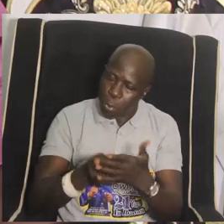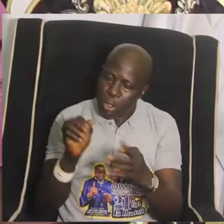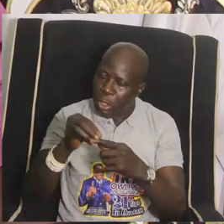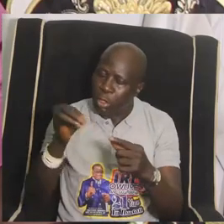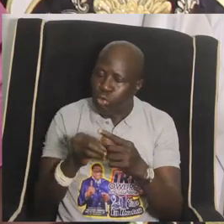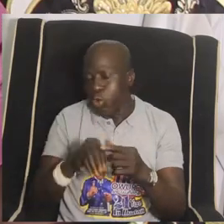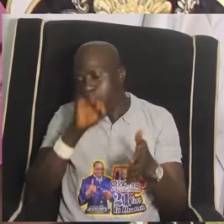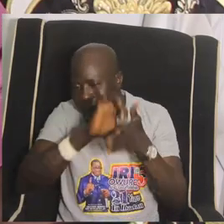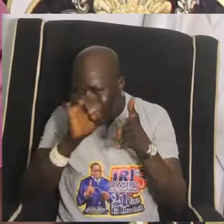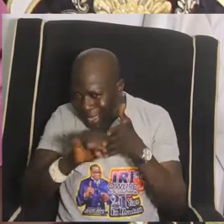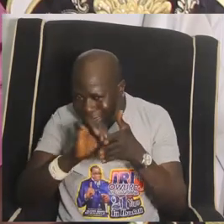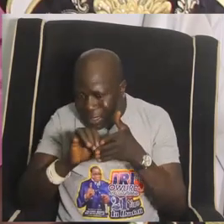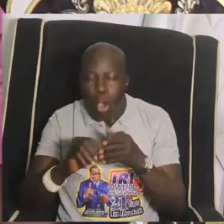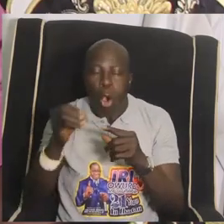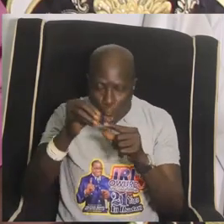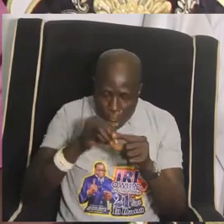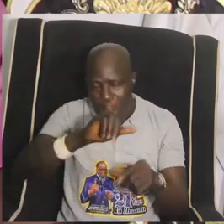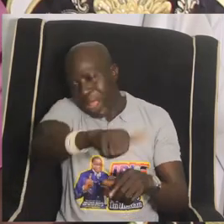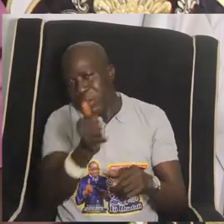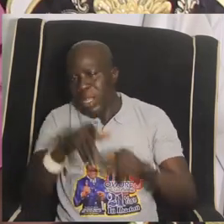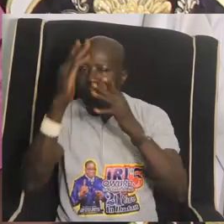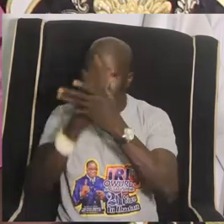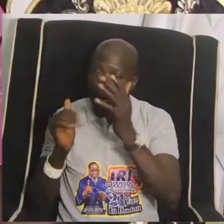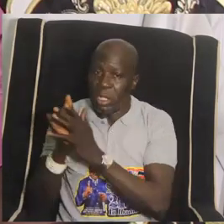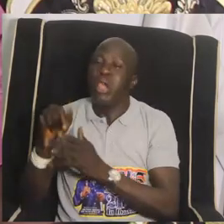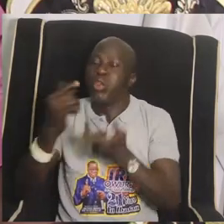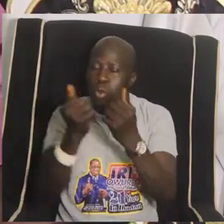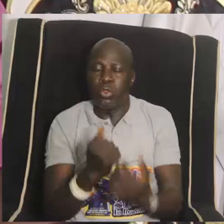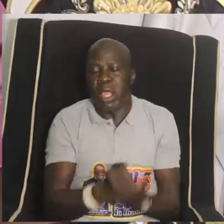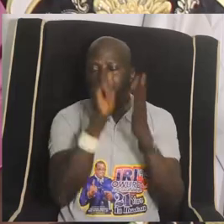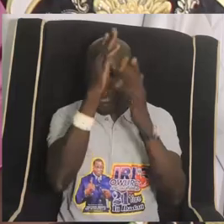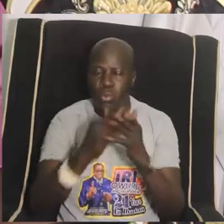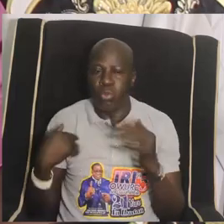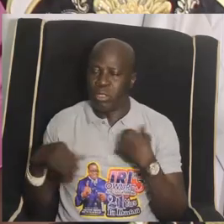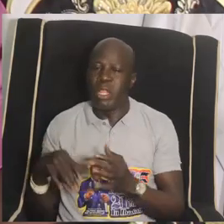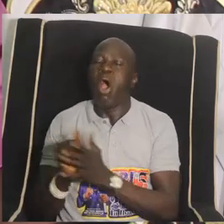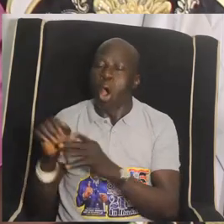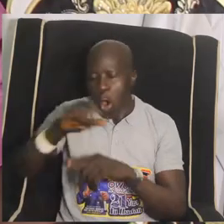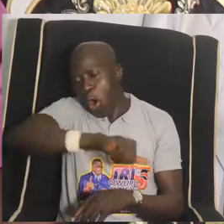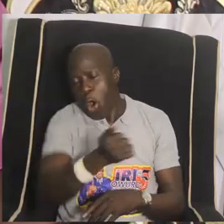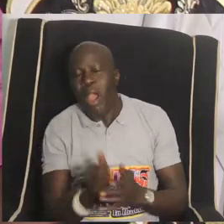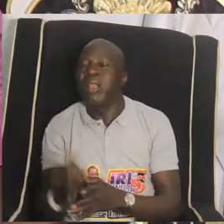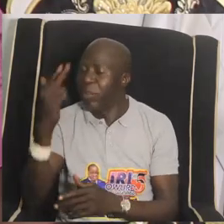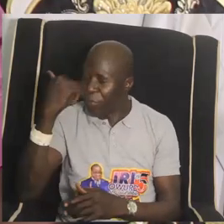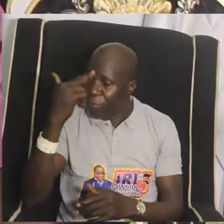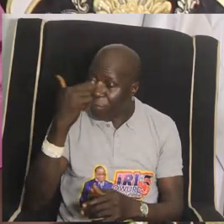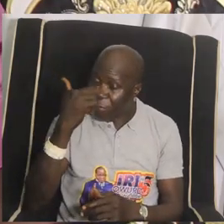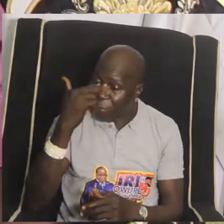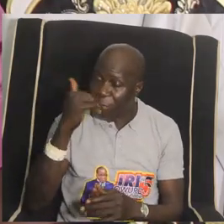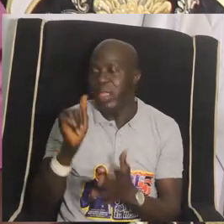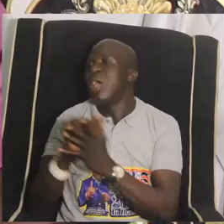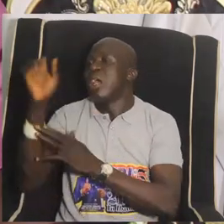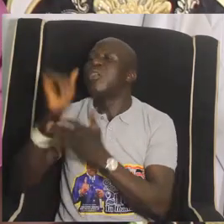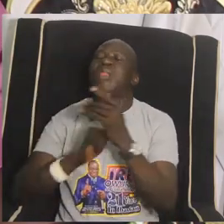You should send money to one account. Maybe somebody falls sick. You want to assist somebody. I want fake me. Oh,